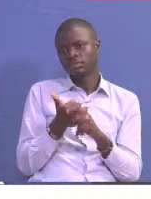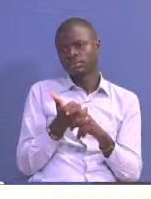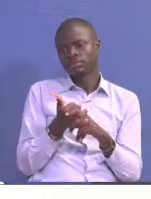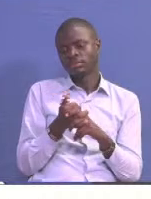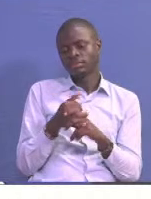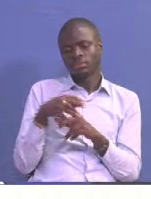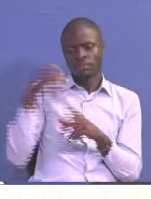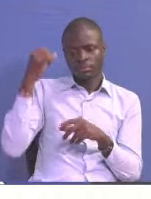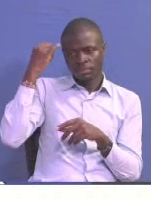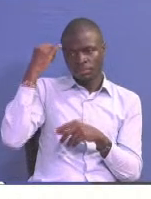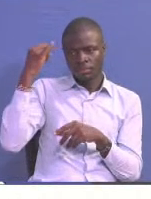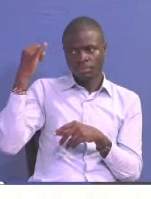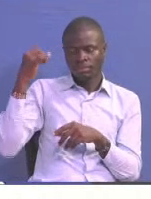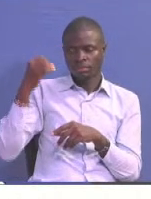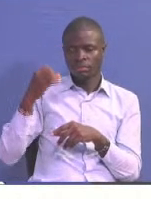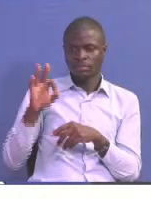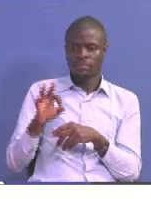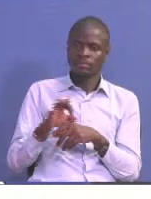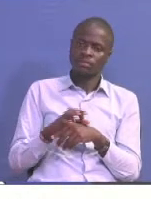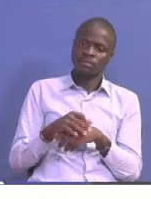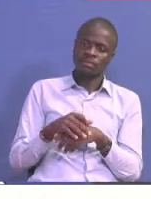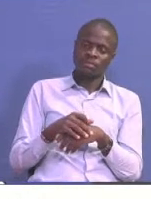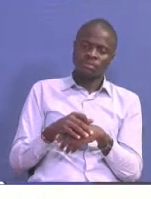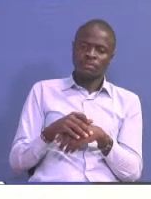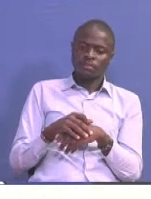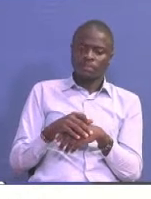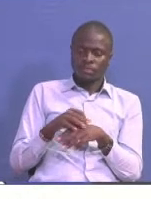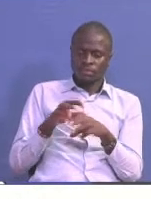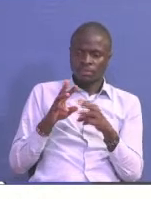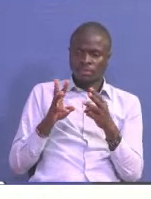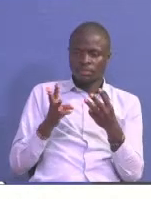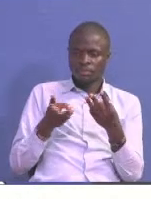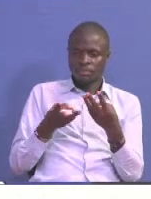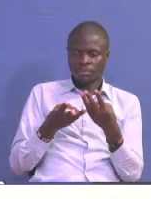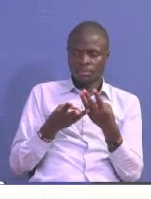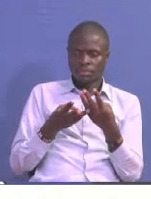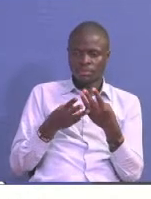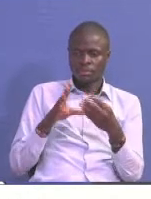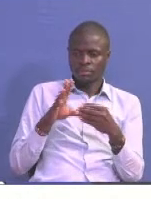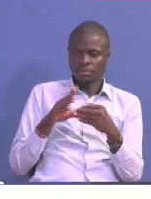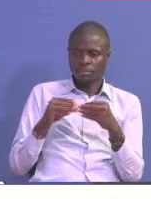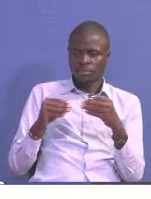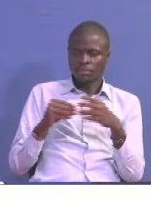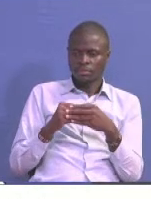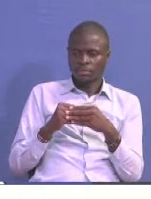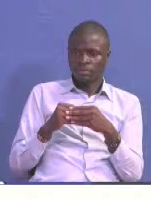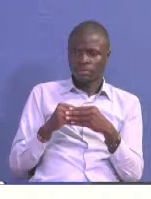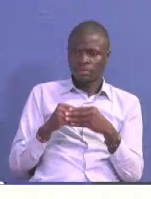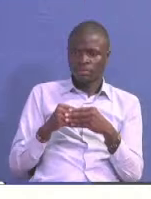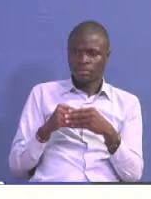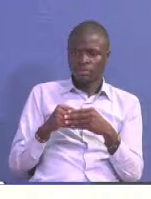the issue of the word innovation.